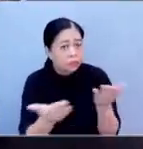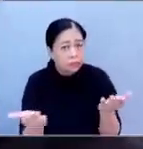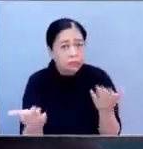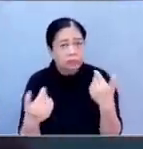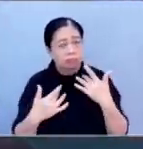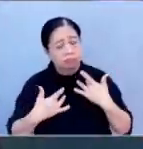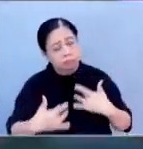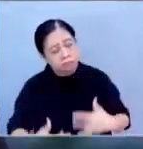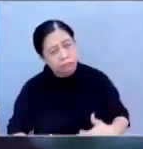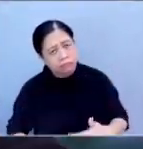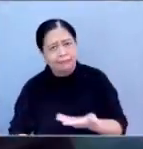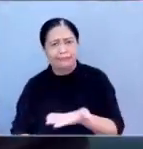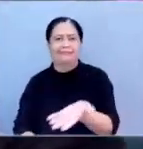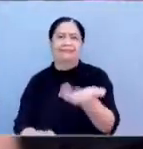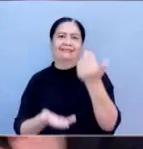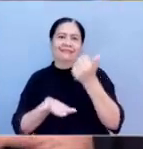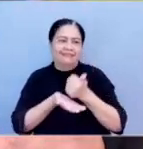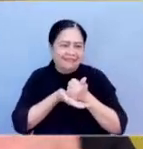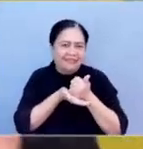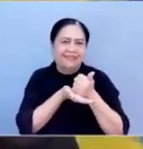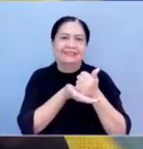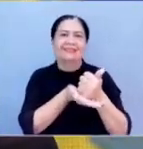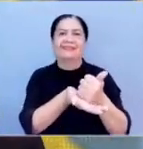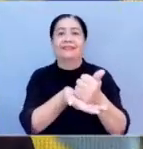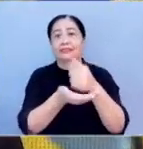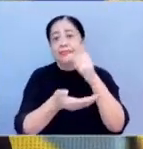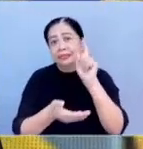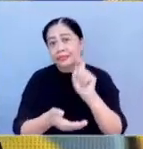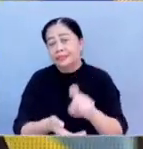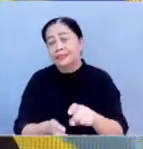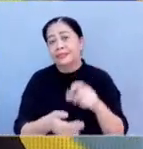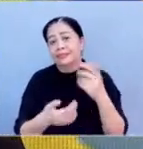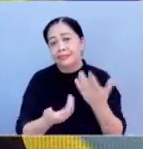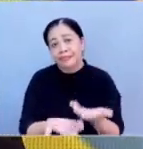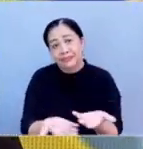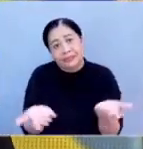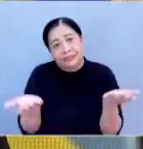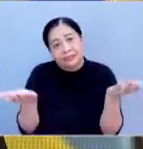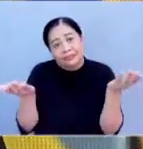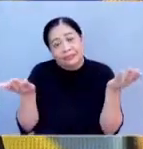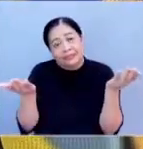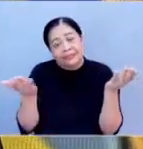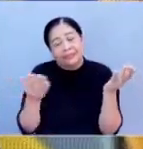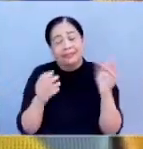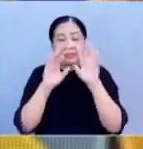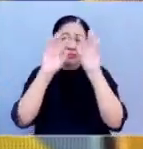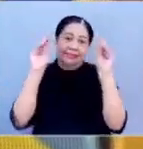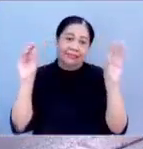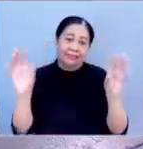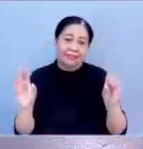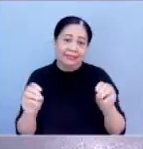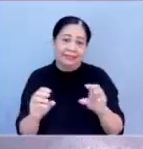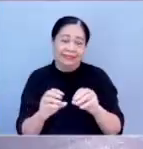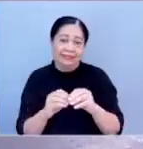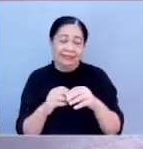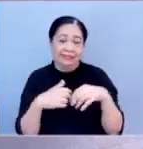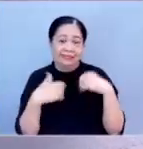down, help somebody out. After all, it's what Christmas is